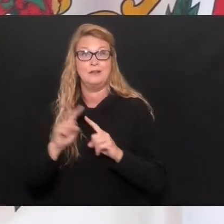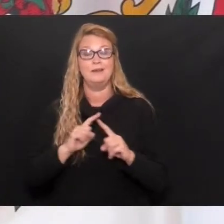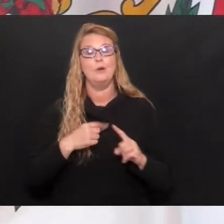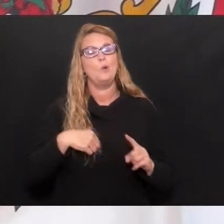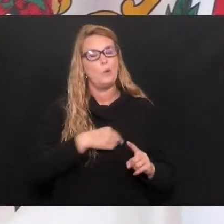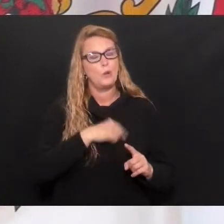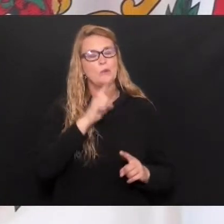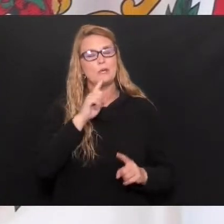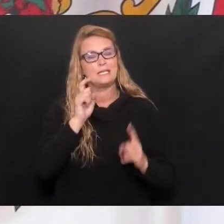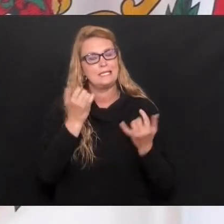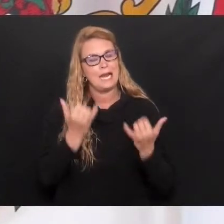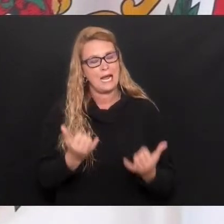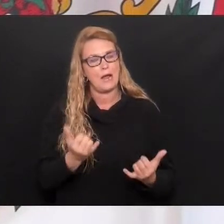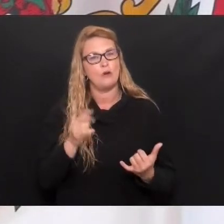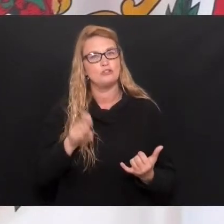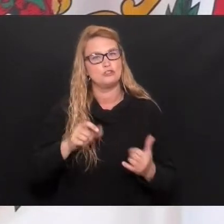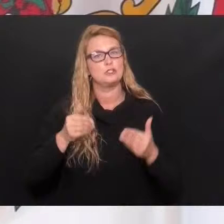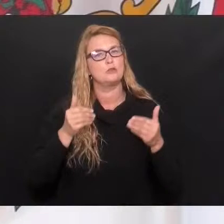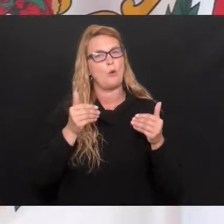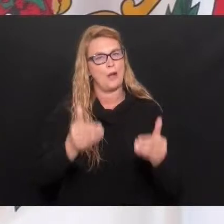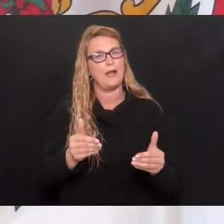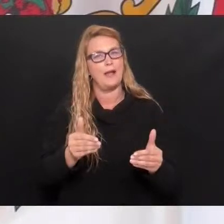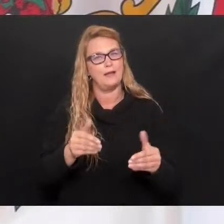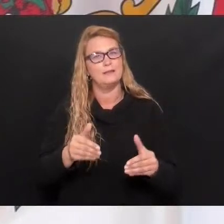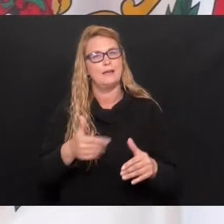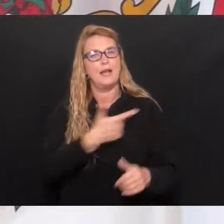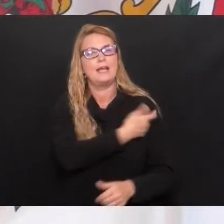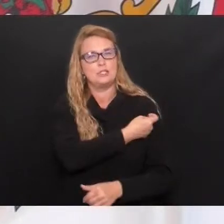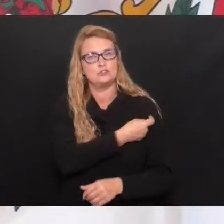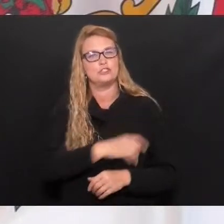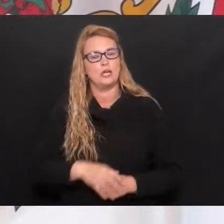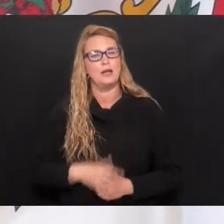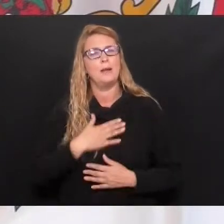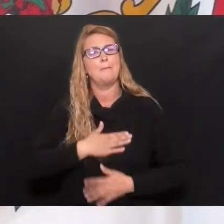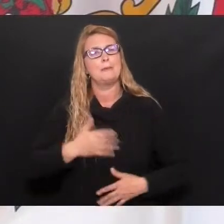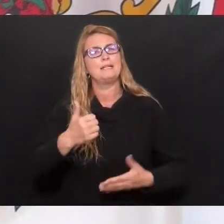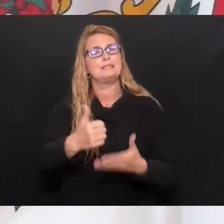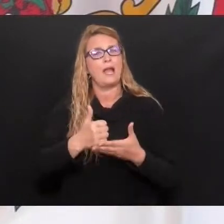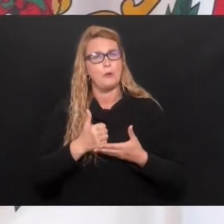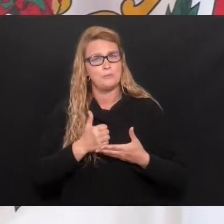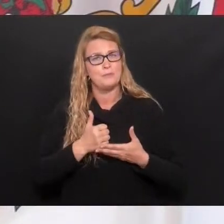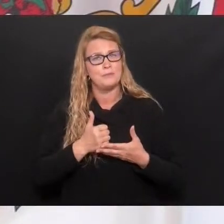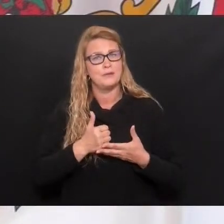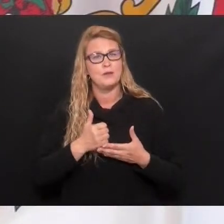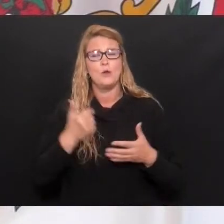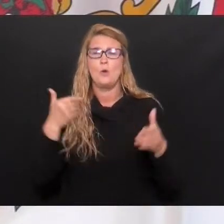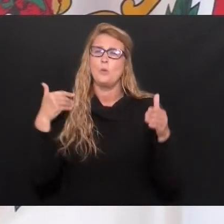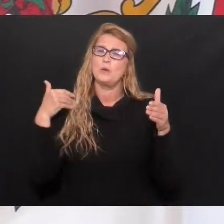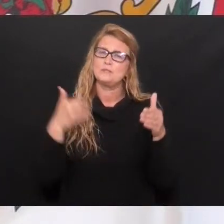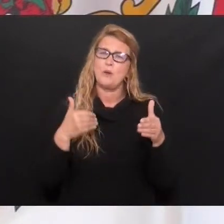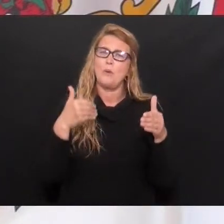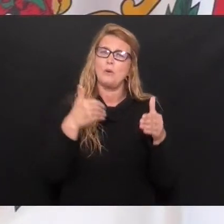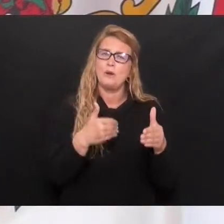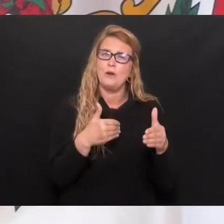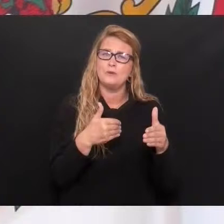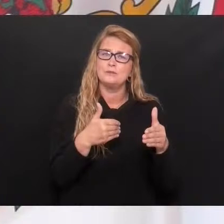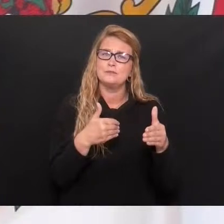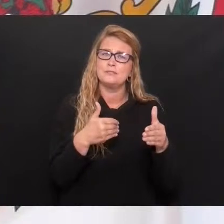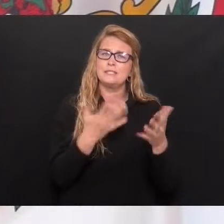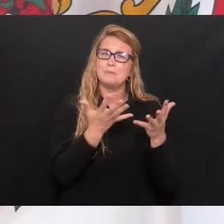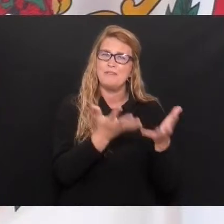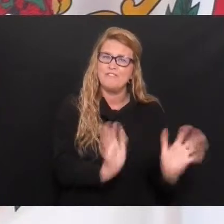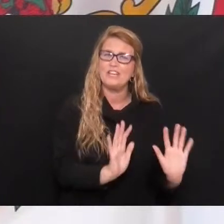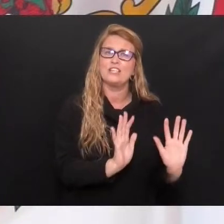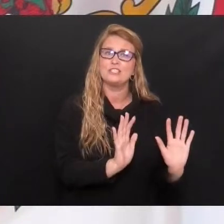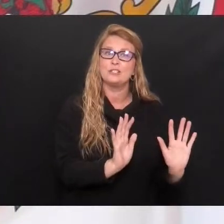shots. Please help us, West Virginia. Please. We're close to the finish line, and we can